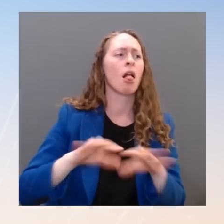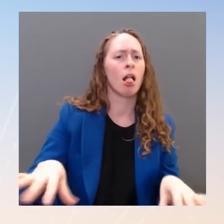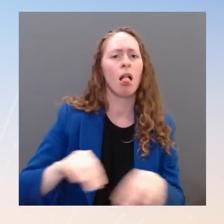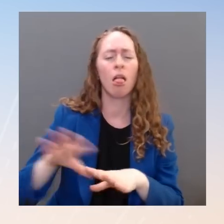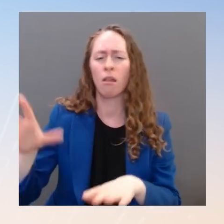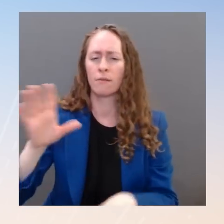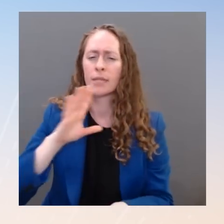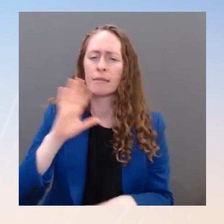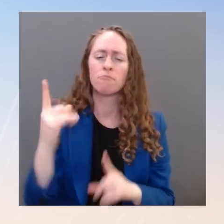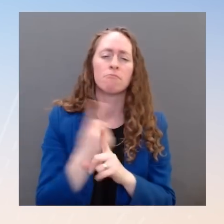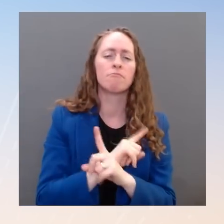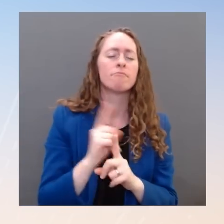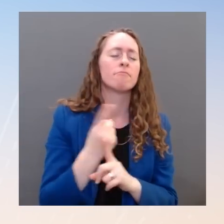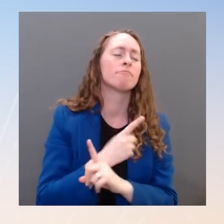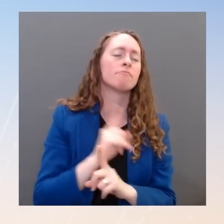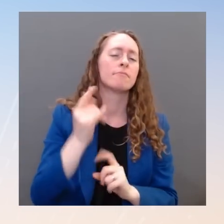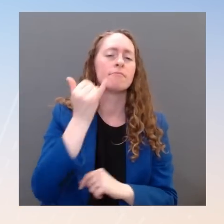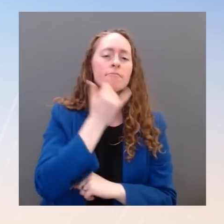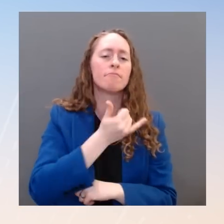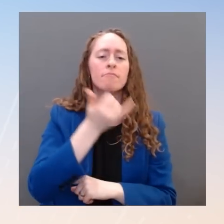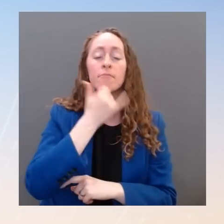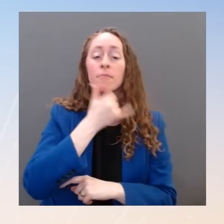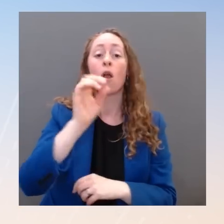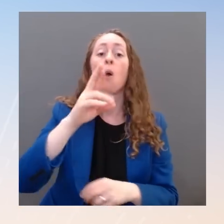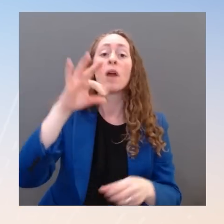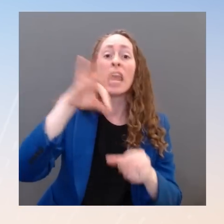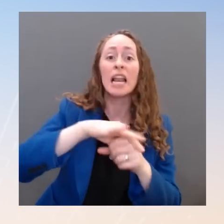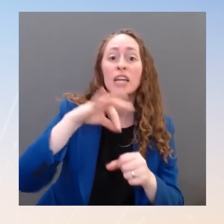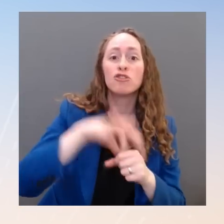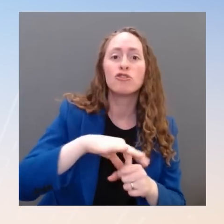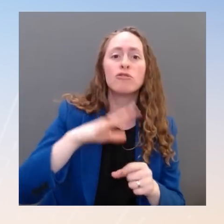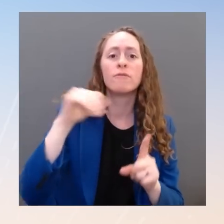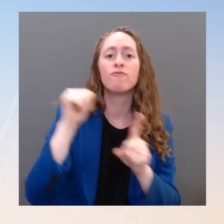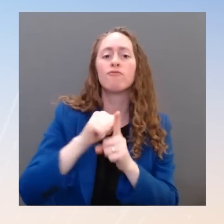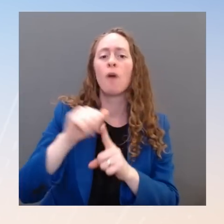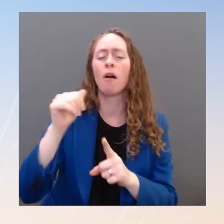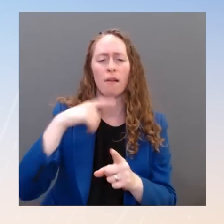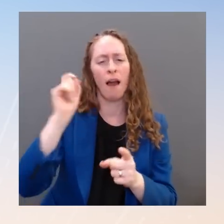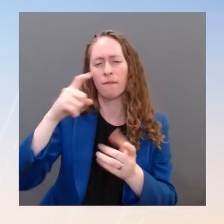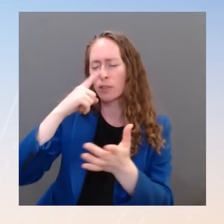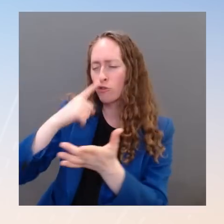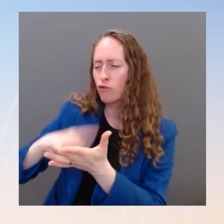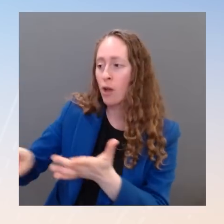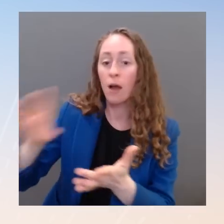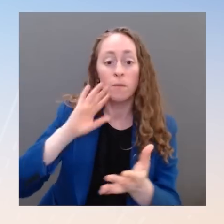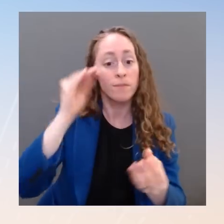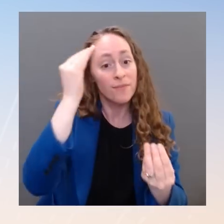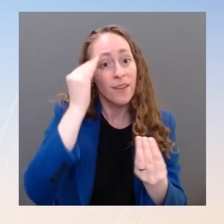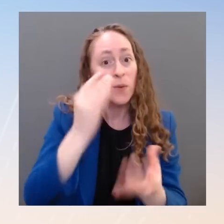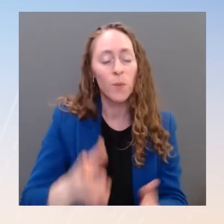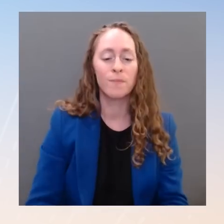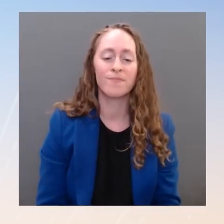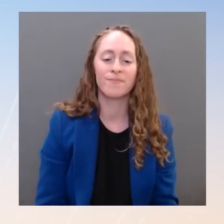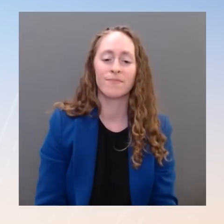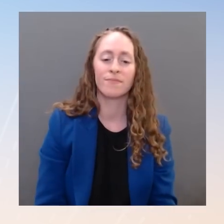see if there's more specifics. There's been some criticism of the person who's been chosen to oversee this board. She had